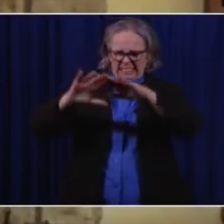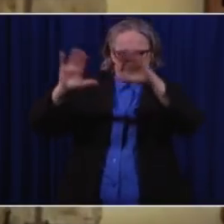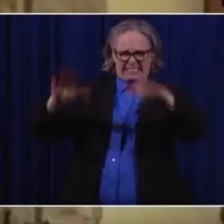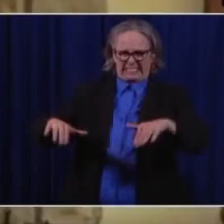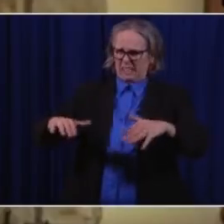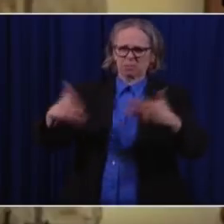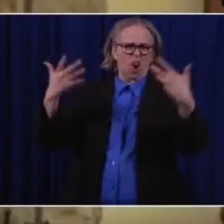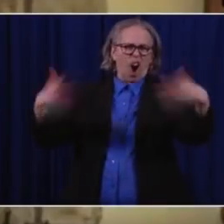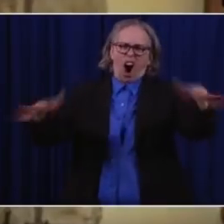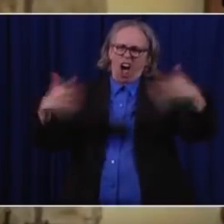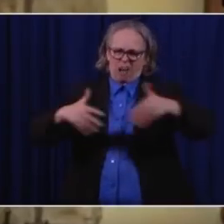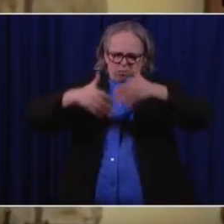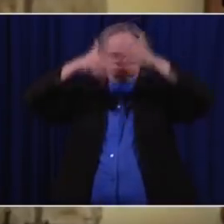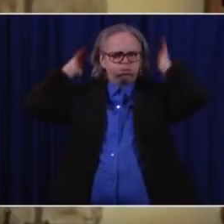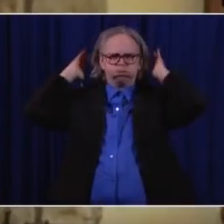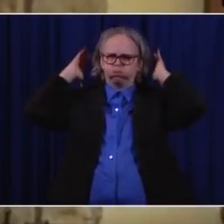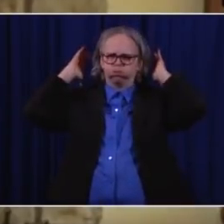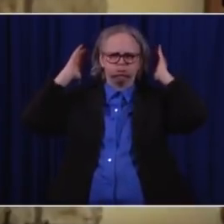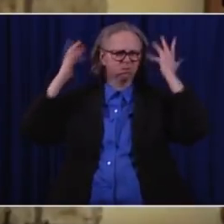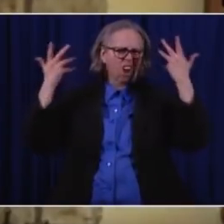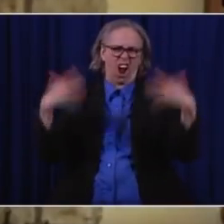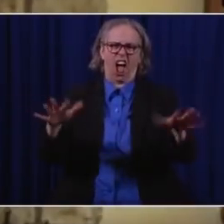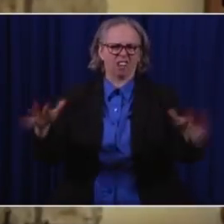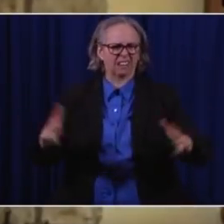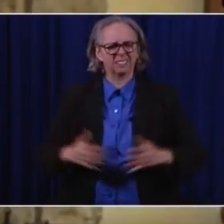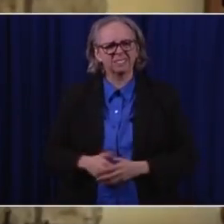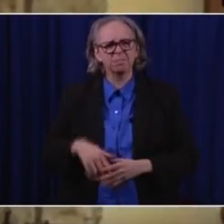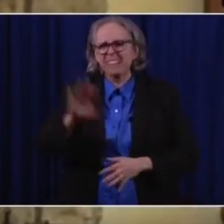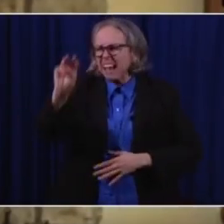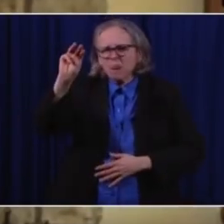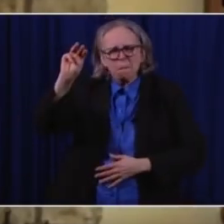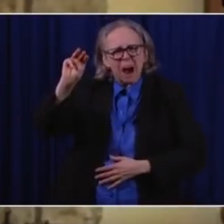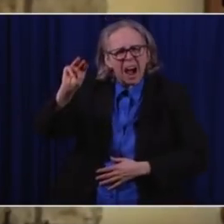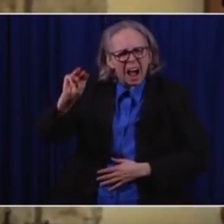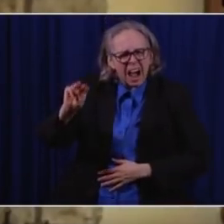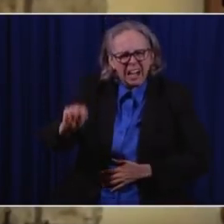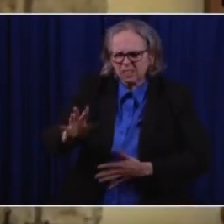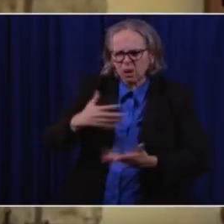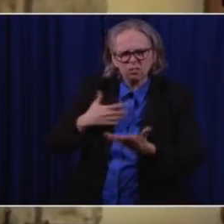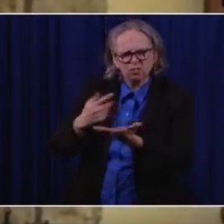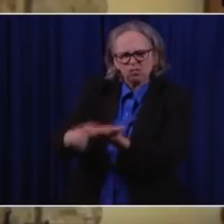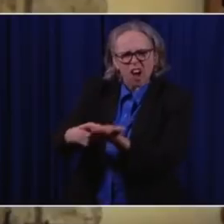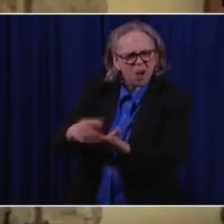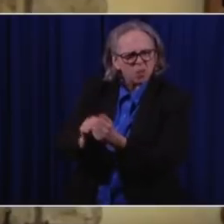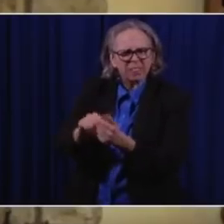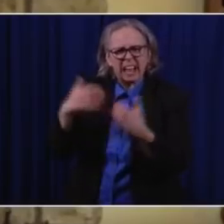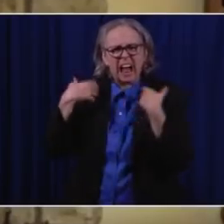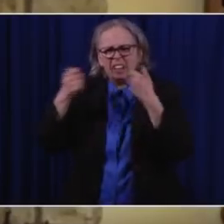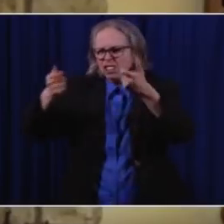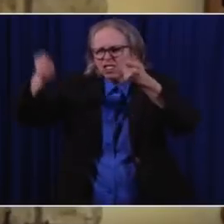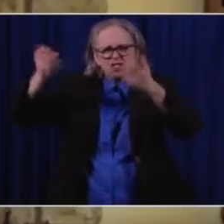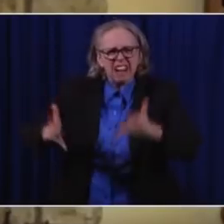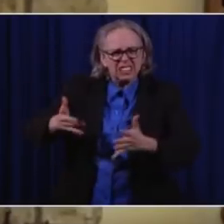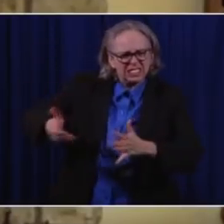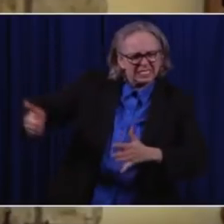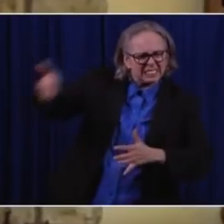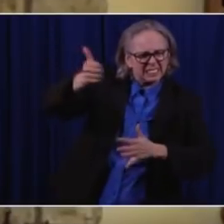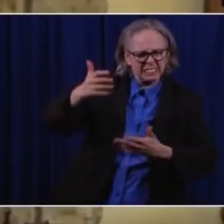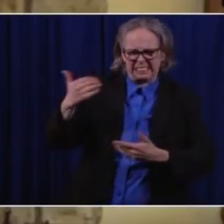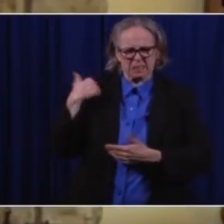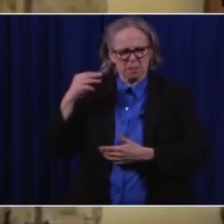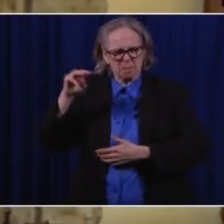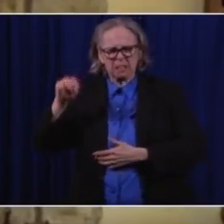talk every Monday to the health directors. I'm telling you, this last Monday was the first time I really heard almost panic in some of their